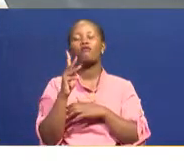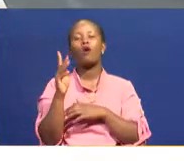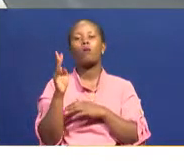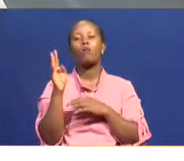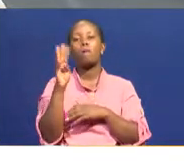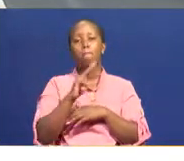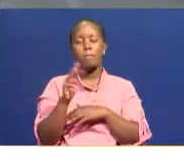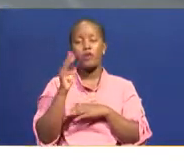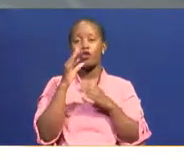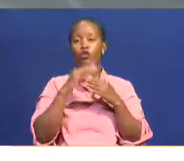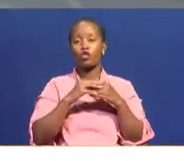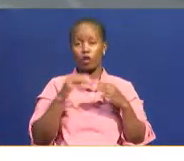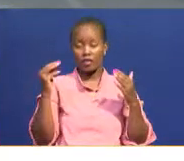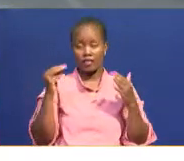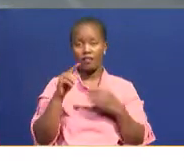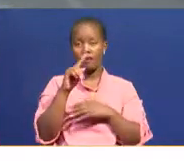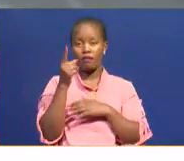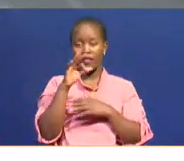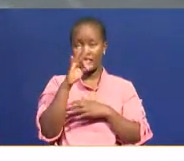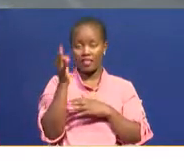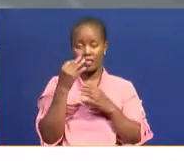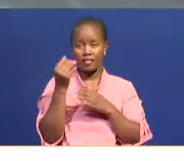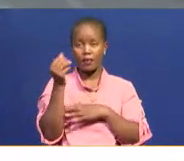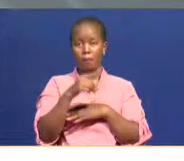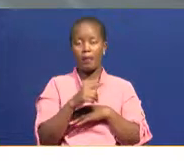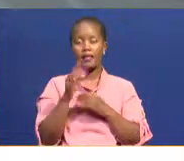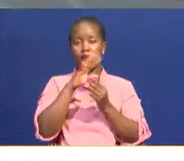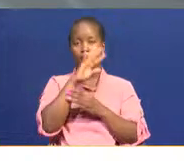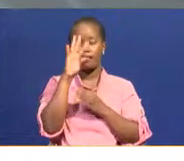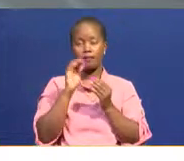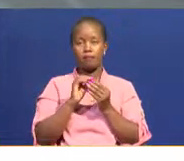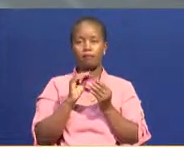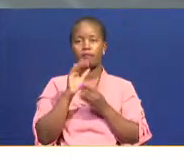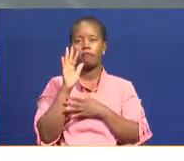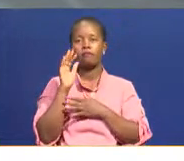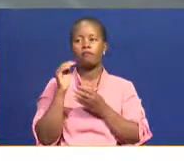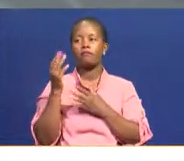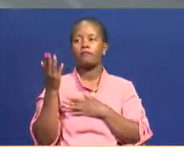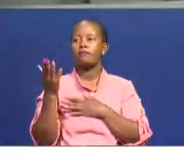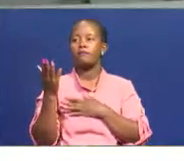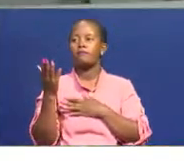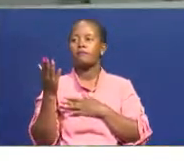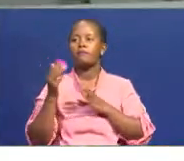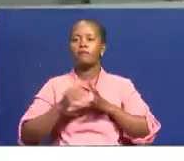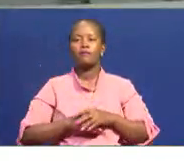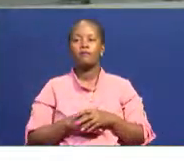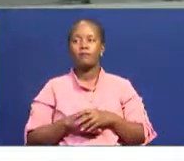the first quarter. Here now are the details of this and other stories.